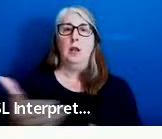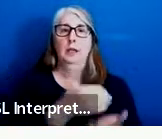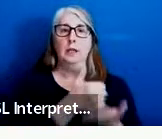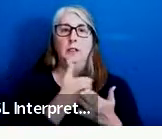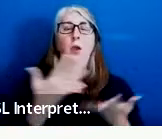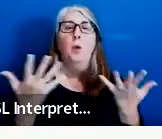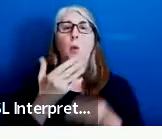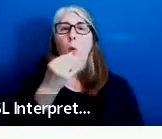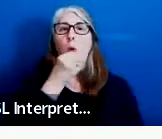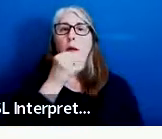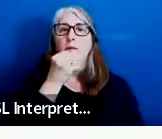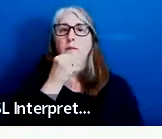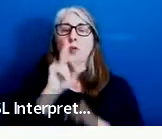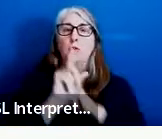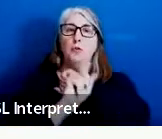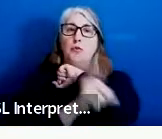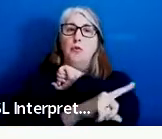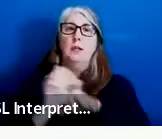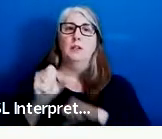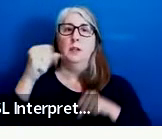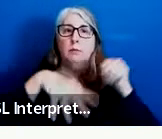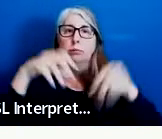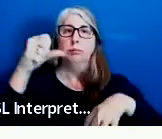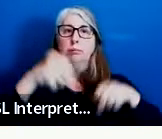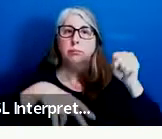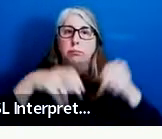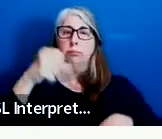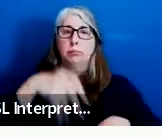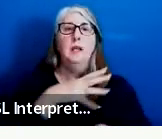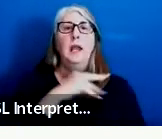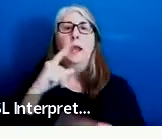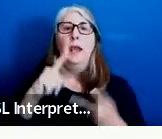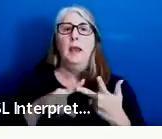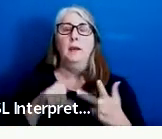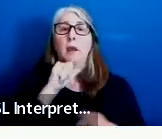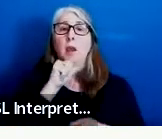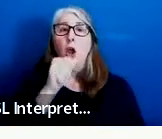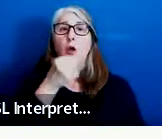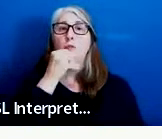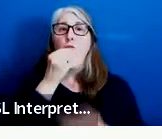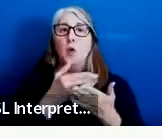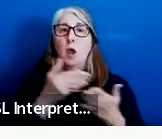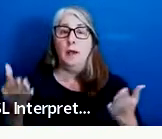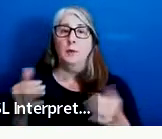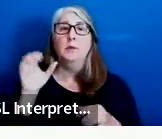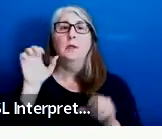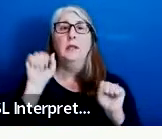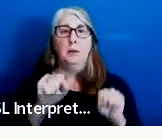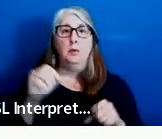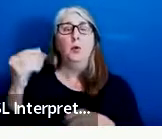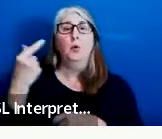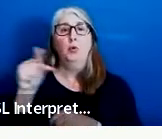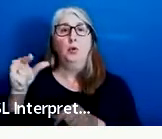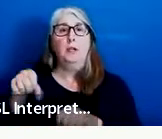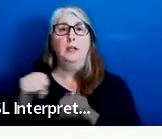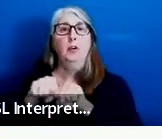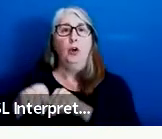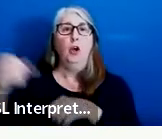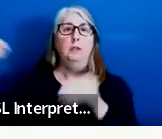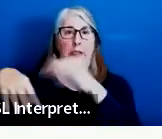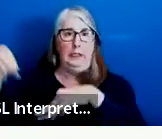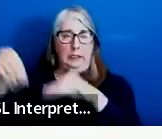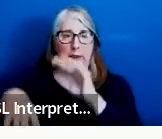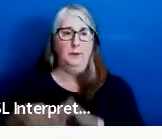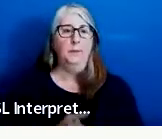scraps may be put in your kitchen pail, and what non-food items can be placed in your green cart.